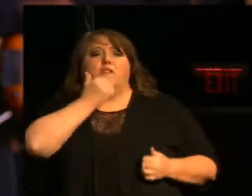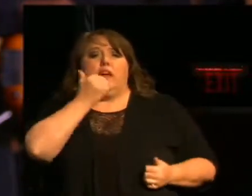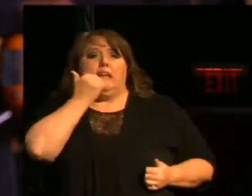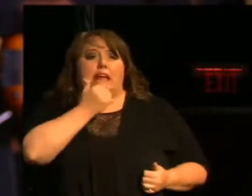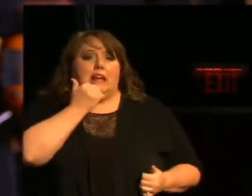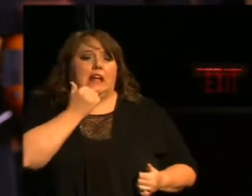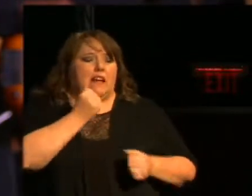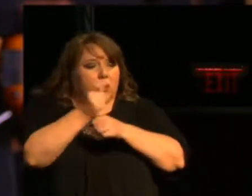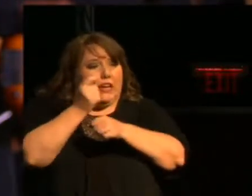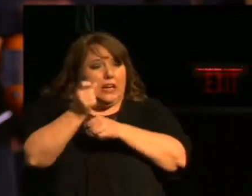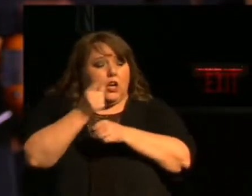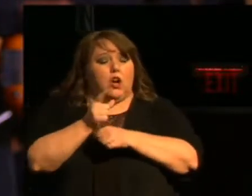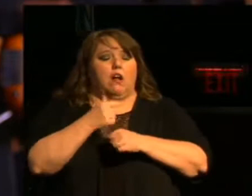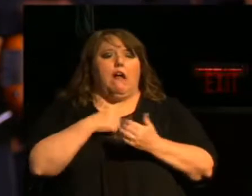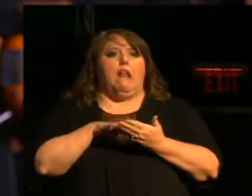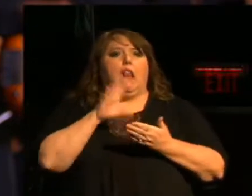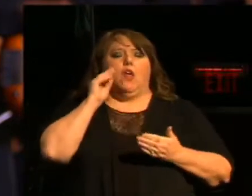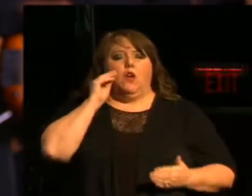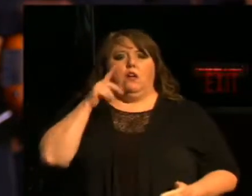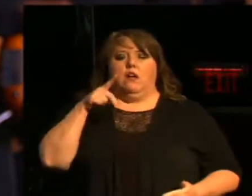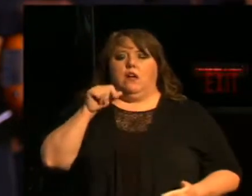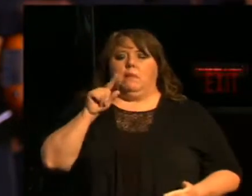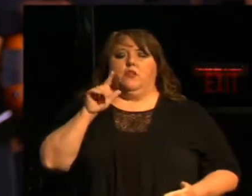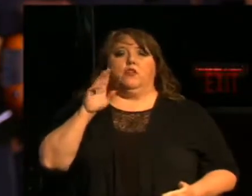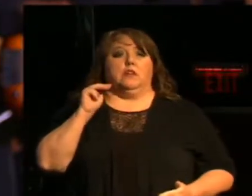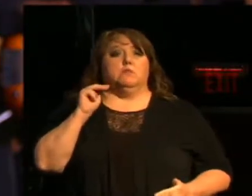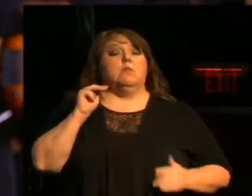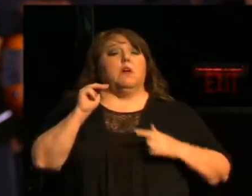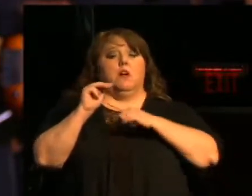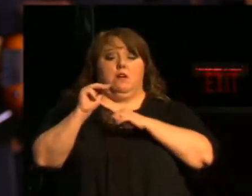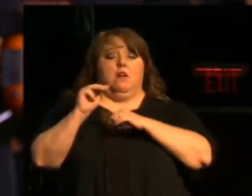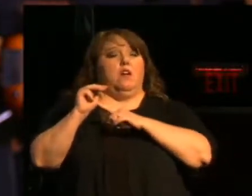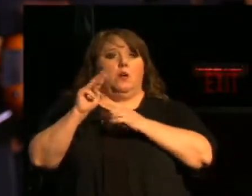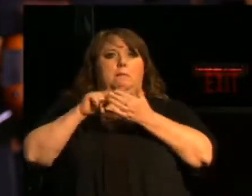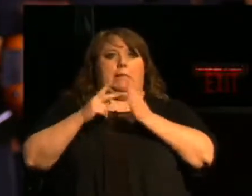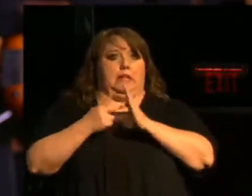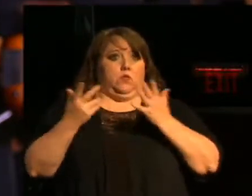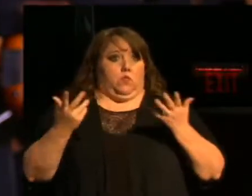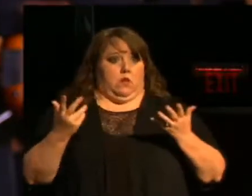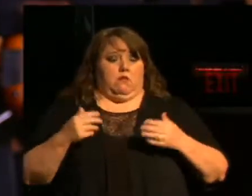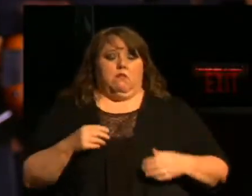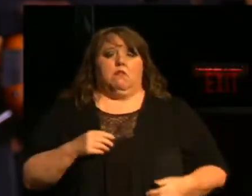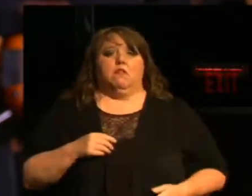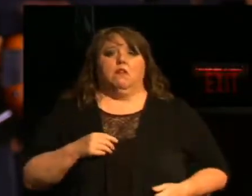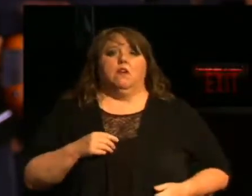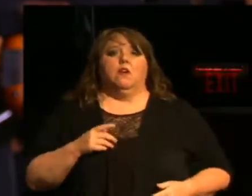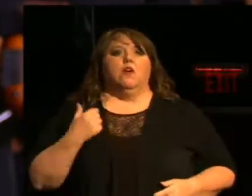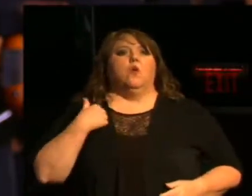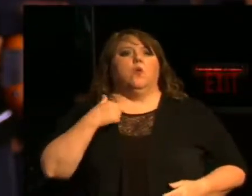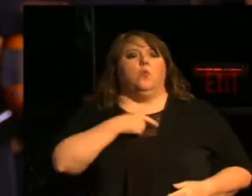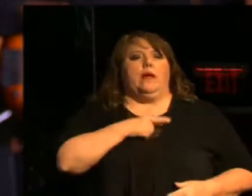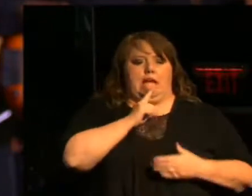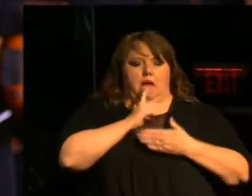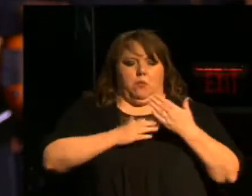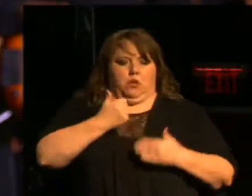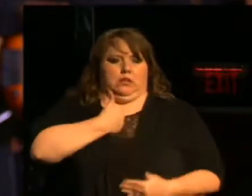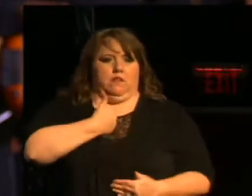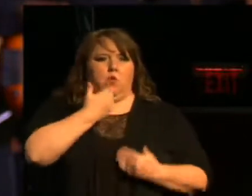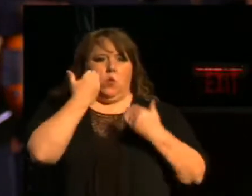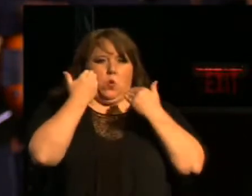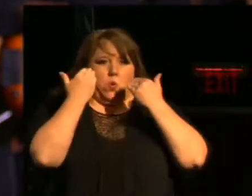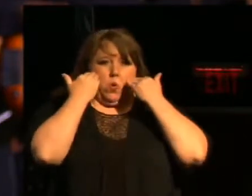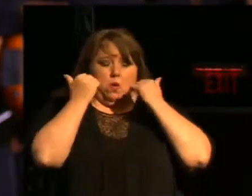it like you did a steel guitar. And when Mr. Teetsy would start, he would do swing